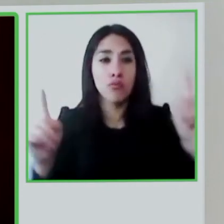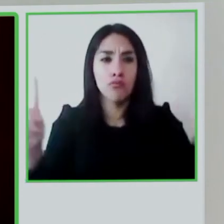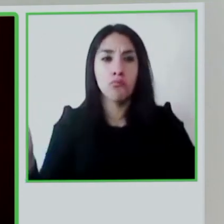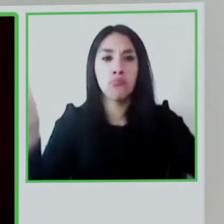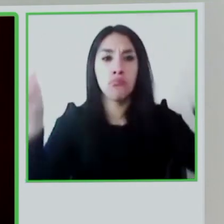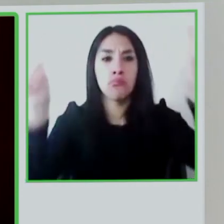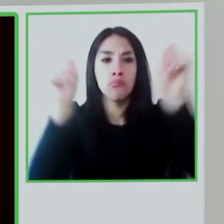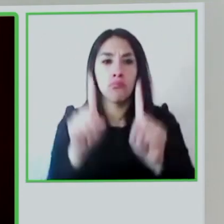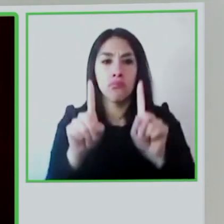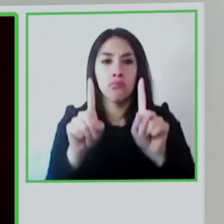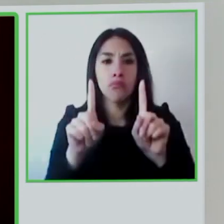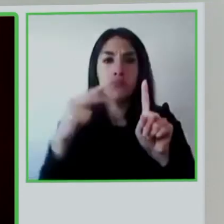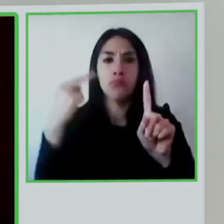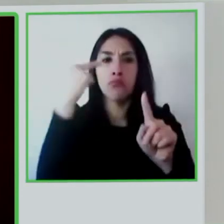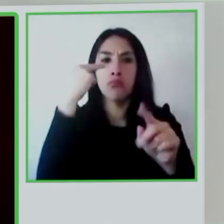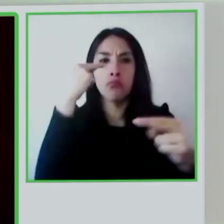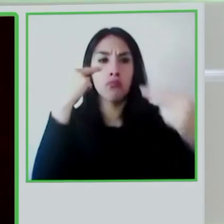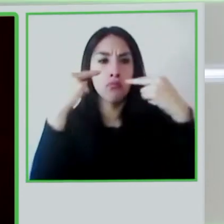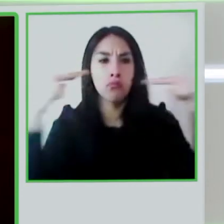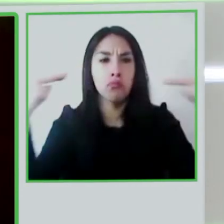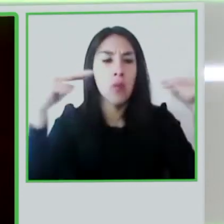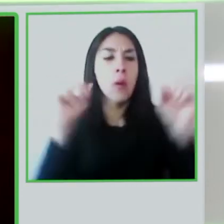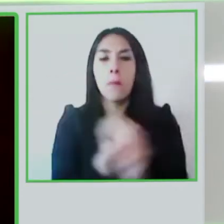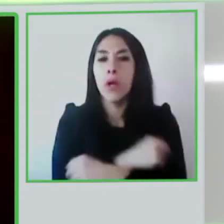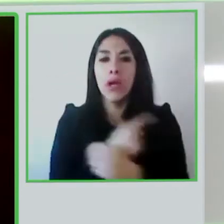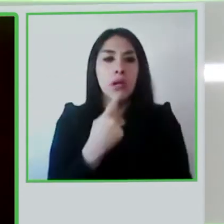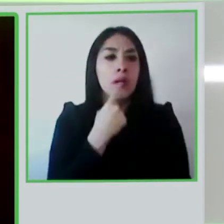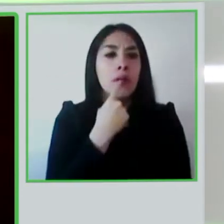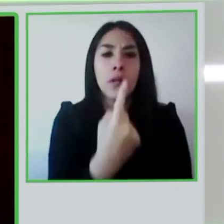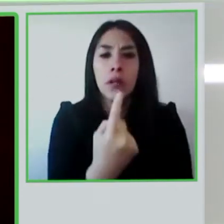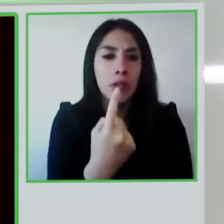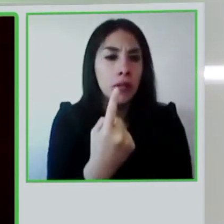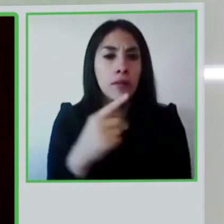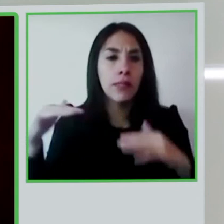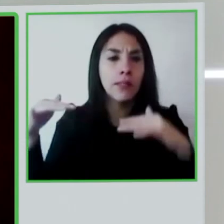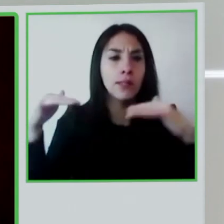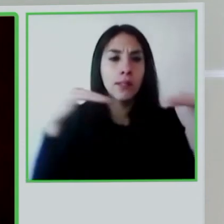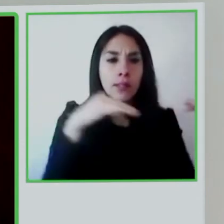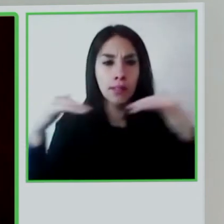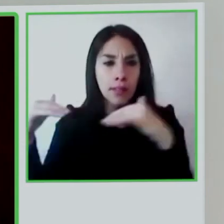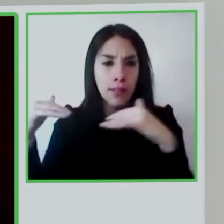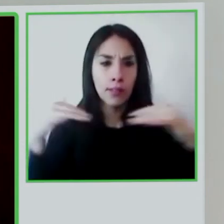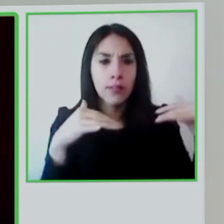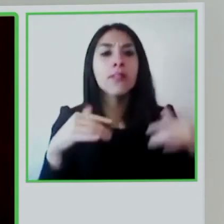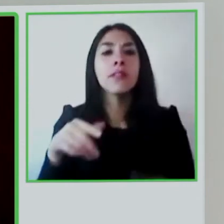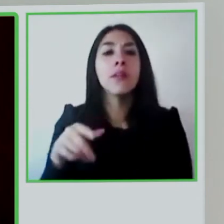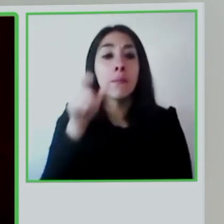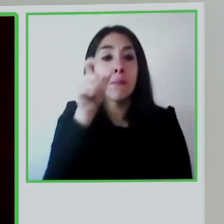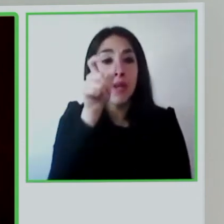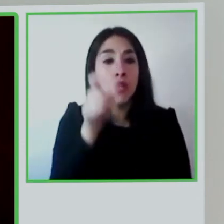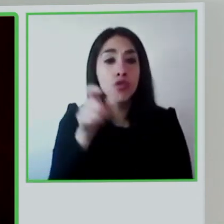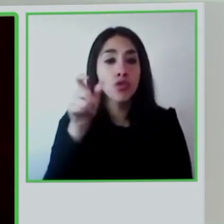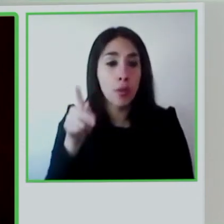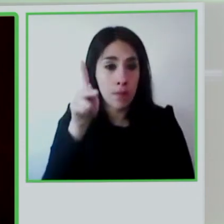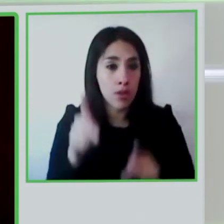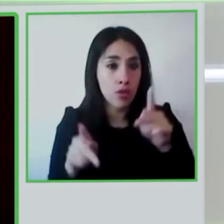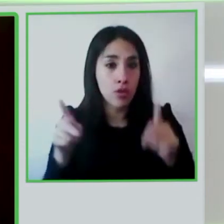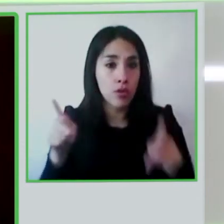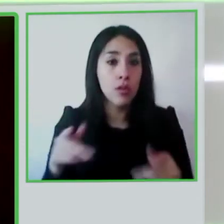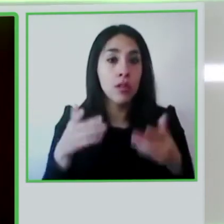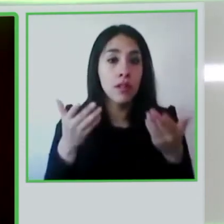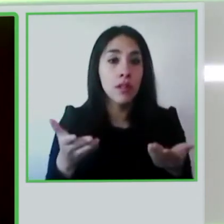I cannot stress enough this movement, important